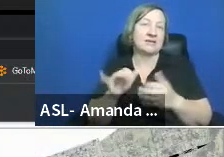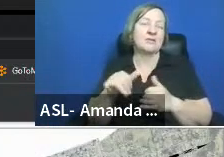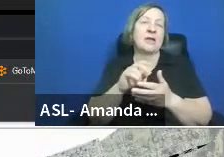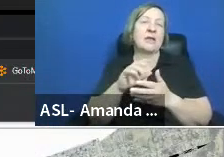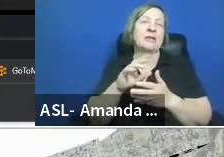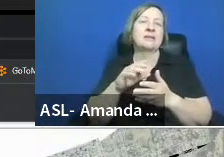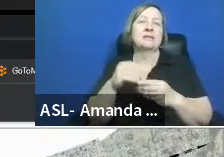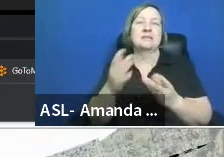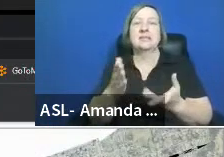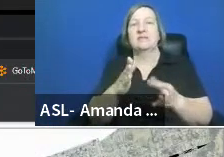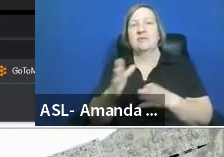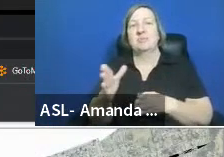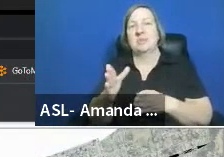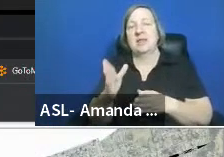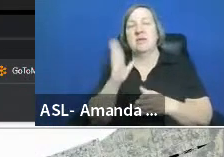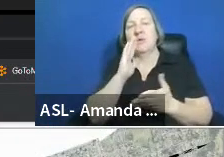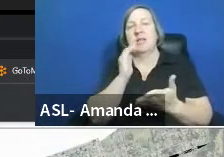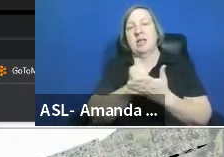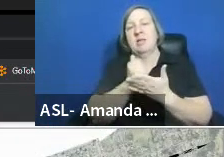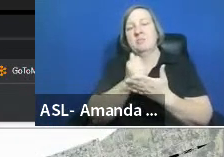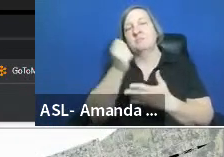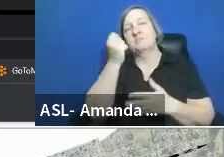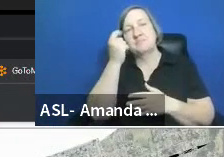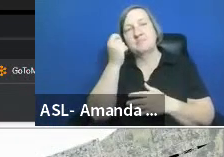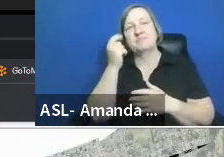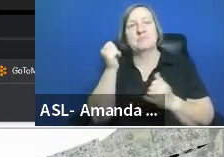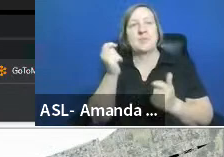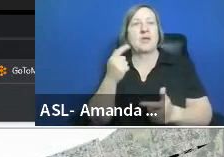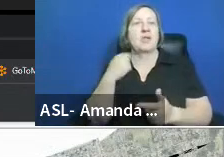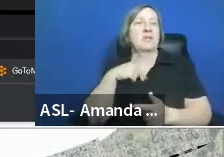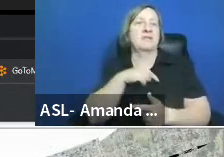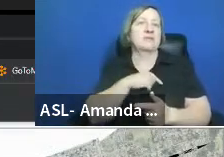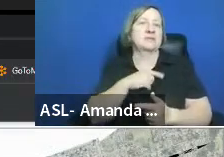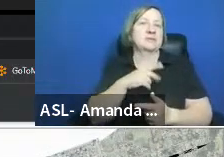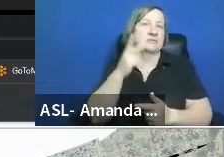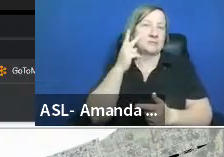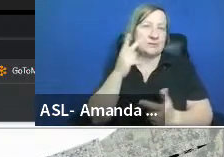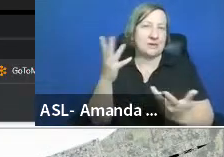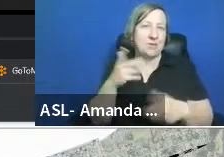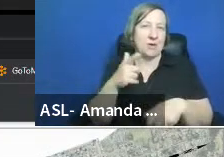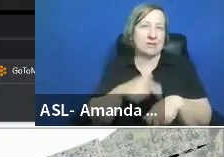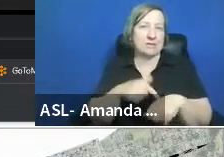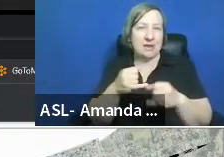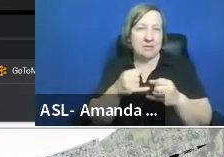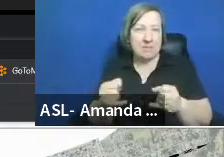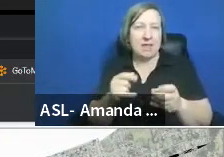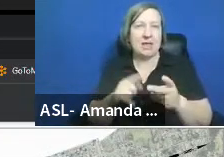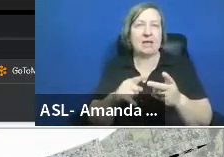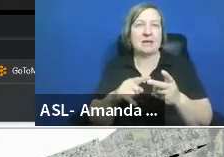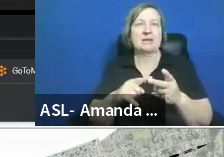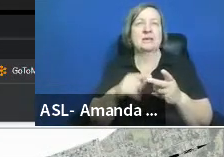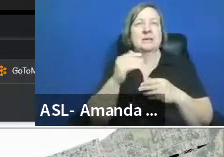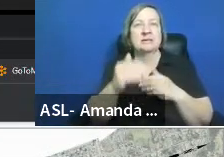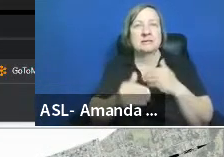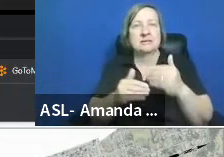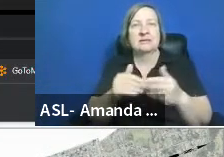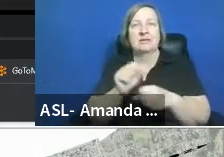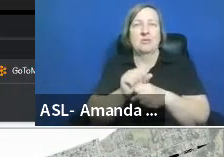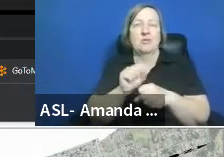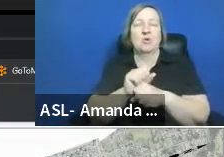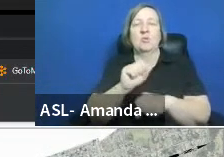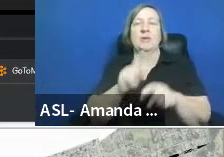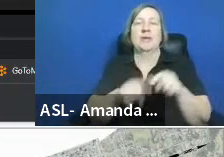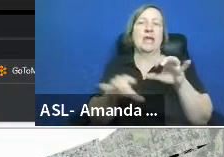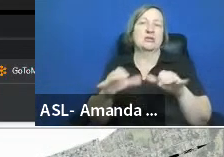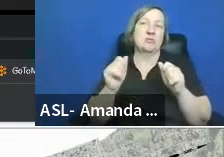year will help enlighten you on all of us to show what the timeline and sequence of all the work is. We can't do it all at once, so